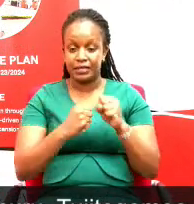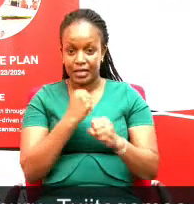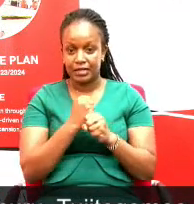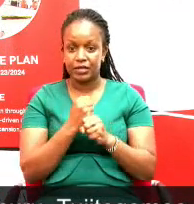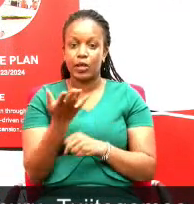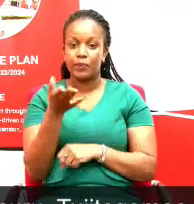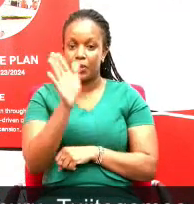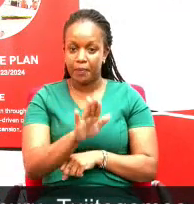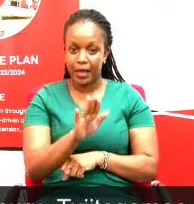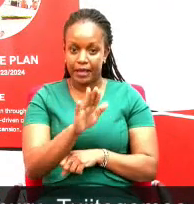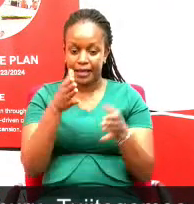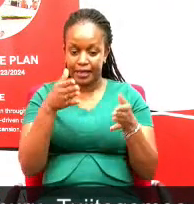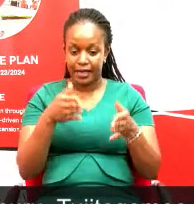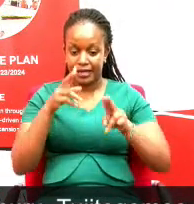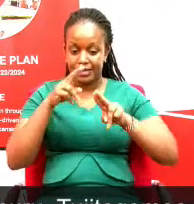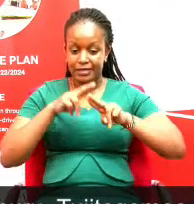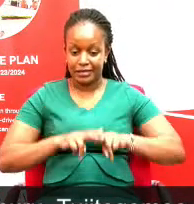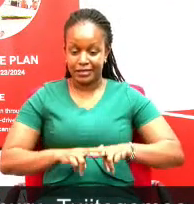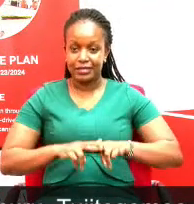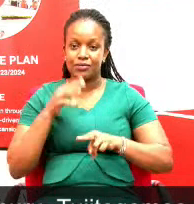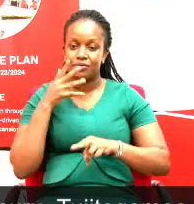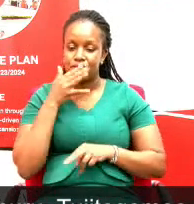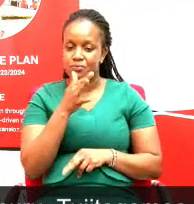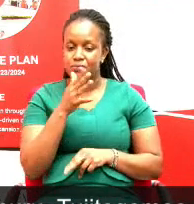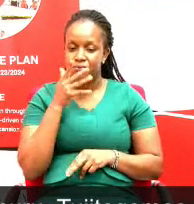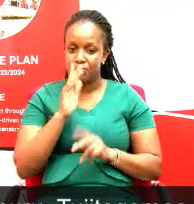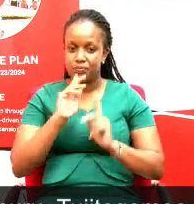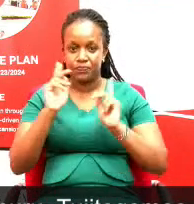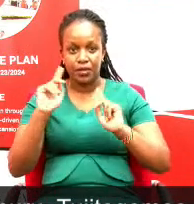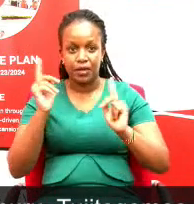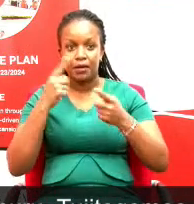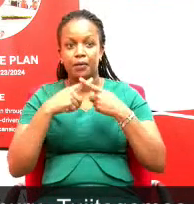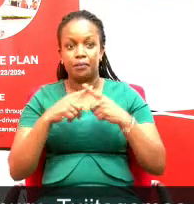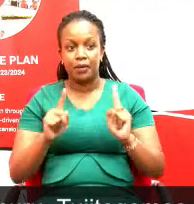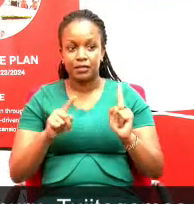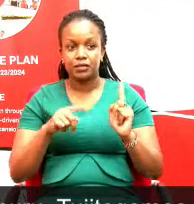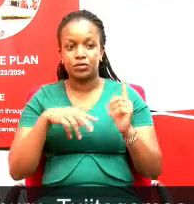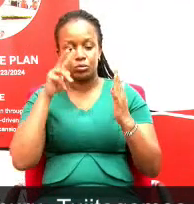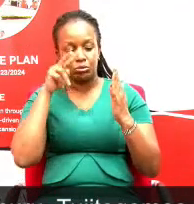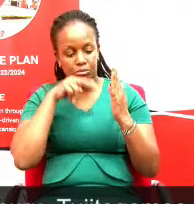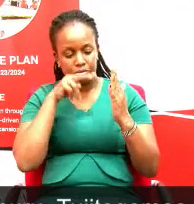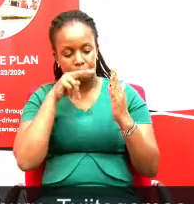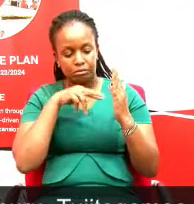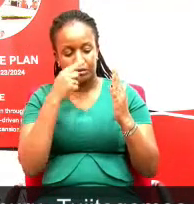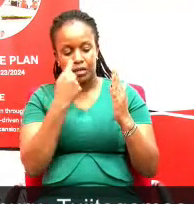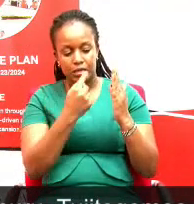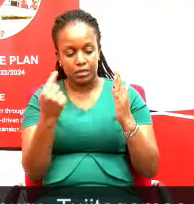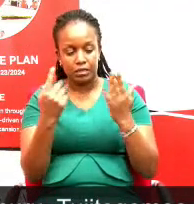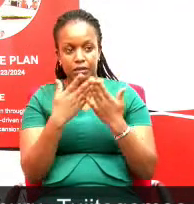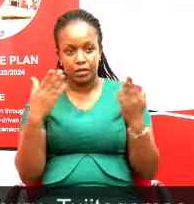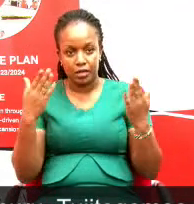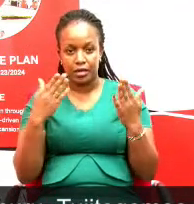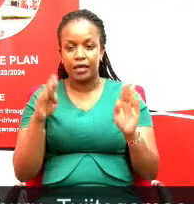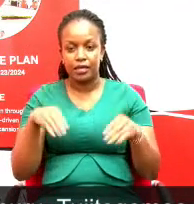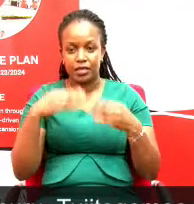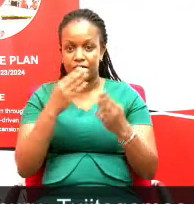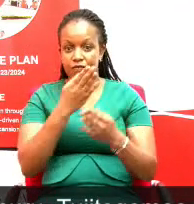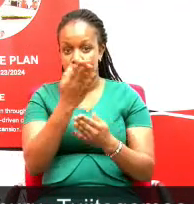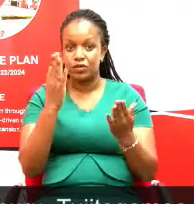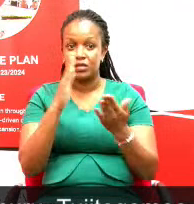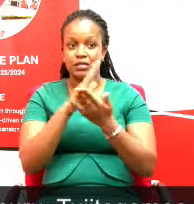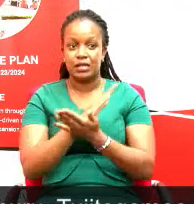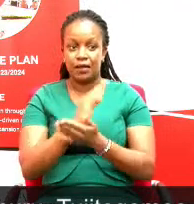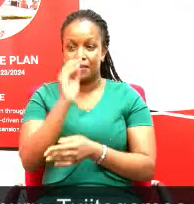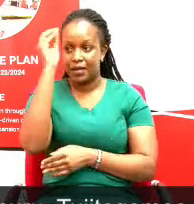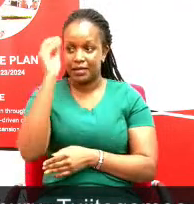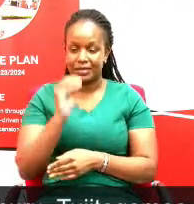and sit here, not to make speeches, but just now to go through item by item and give you a score.